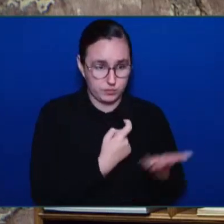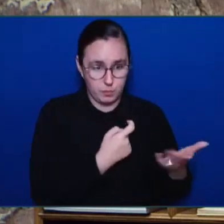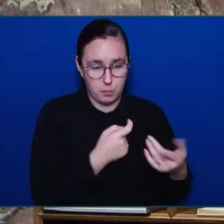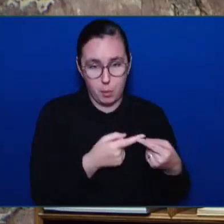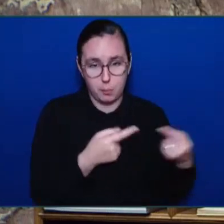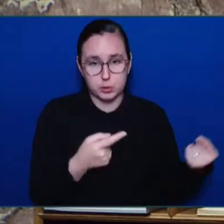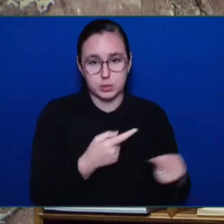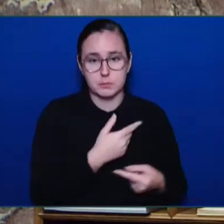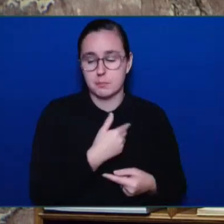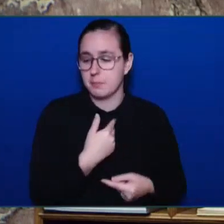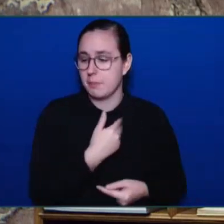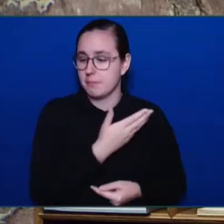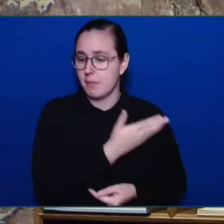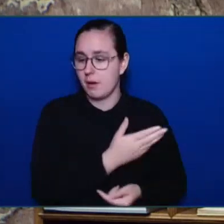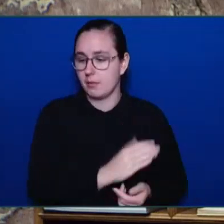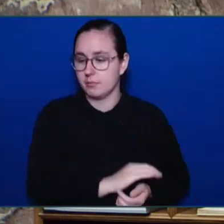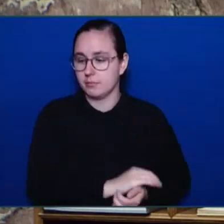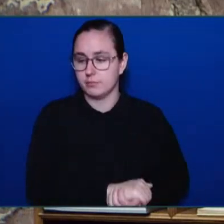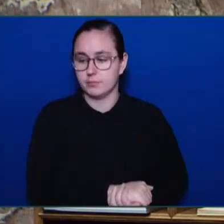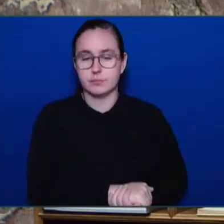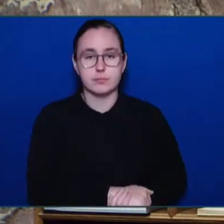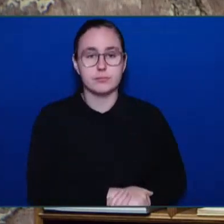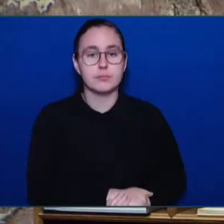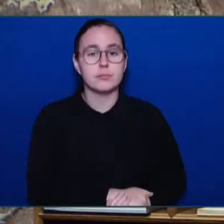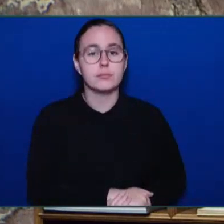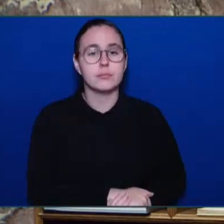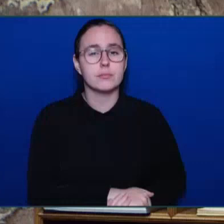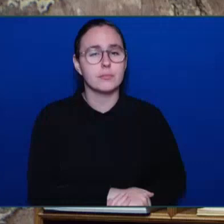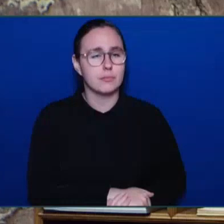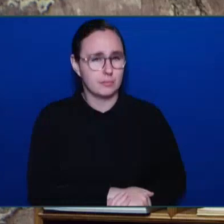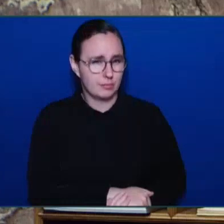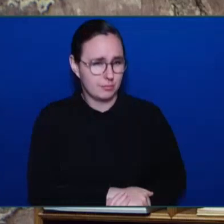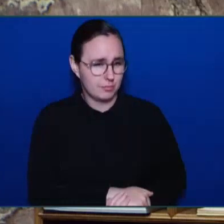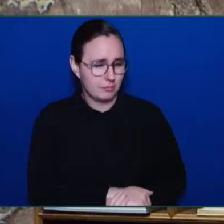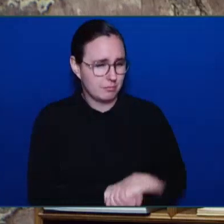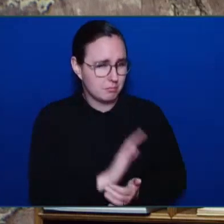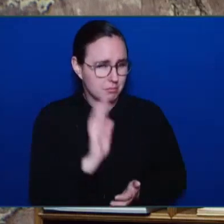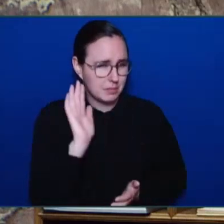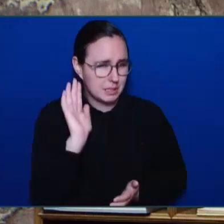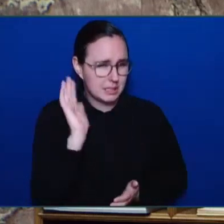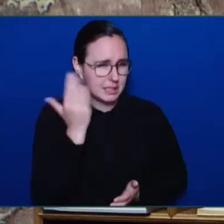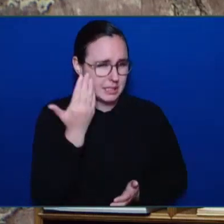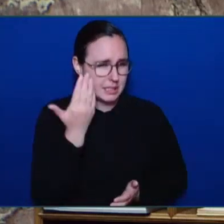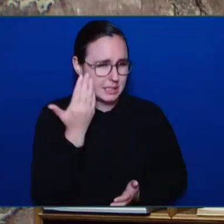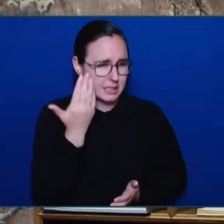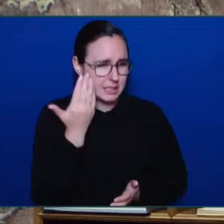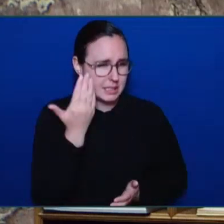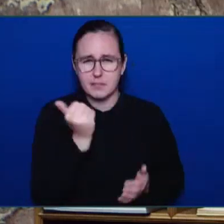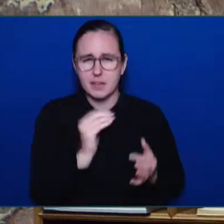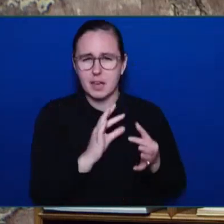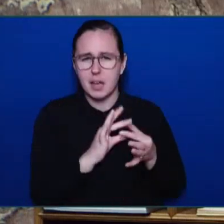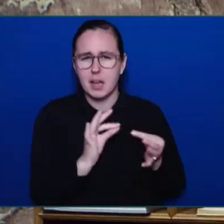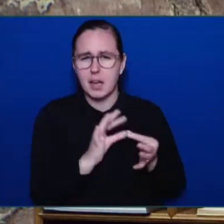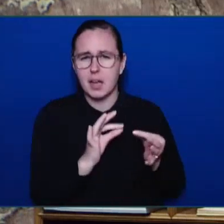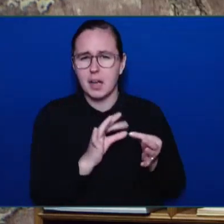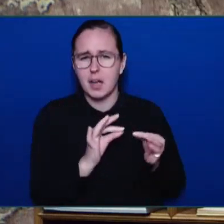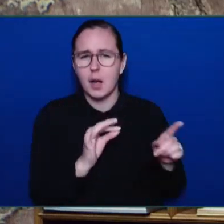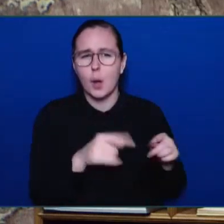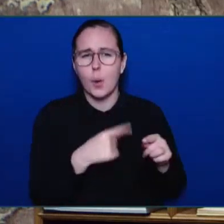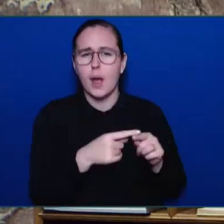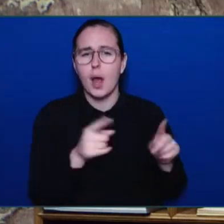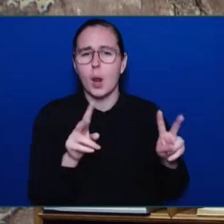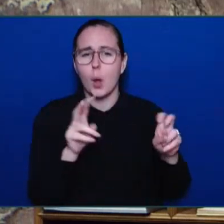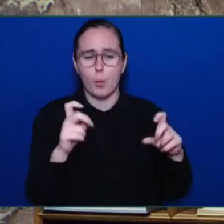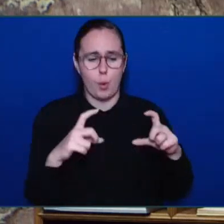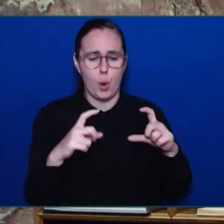I'd like to point out, because he seemed to forget something in his little thing when he quoted the VPD.